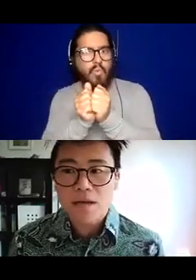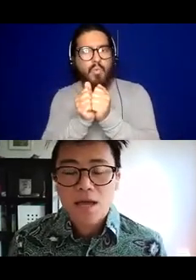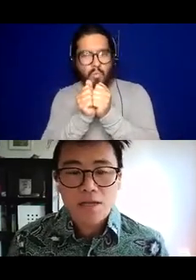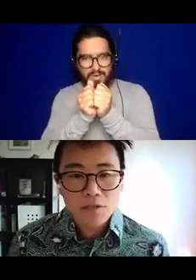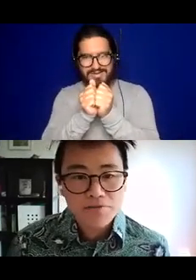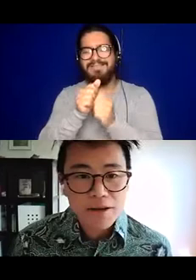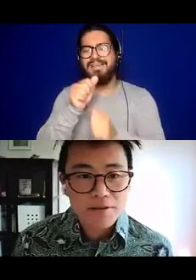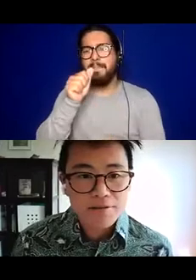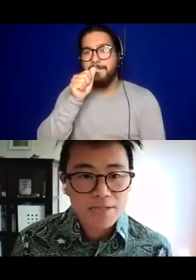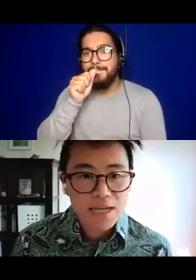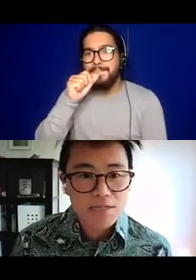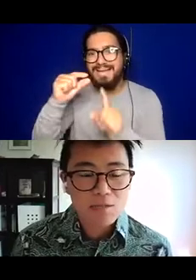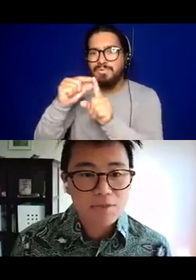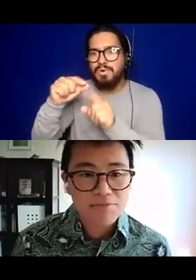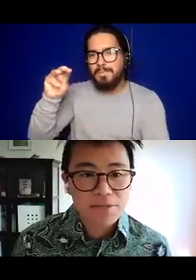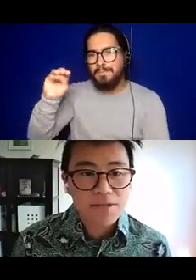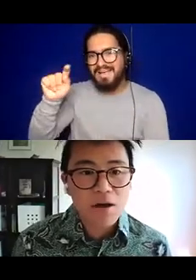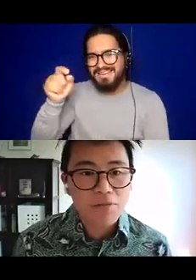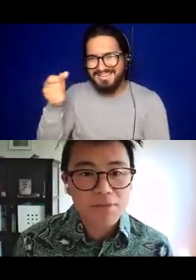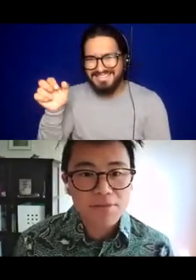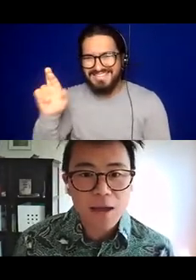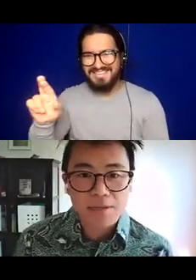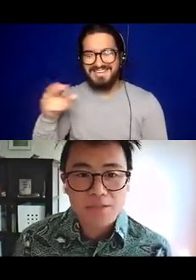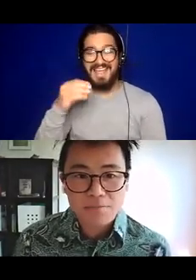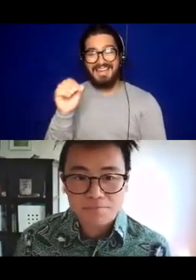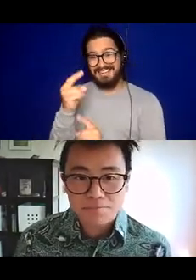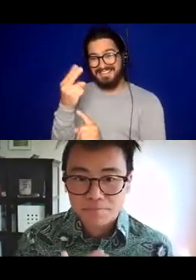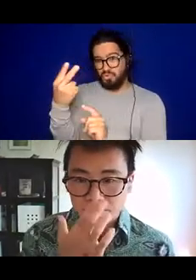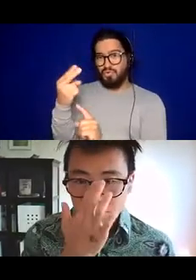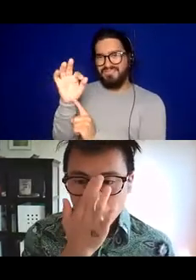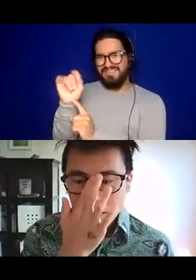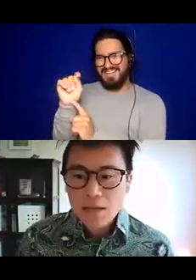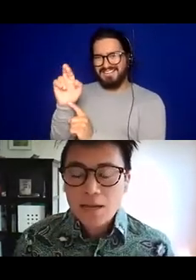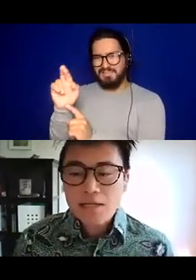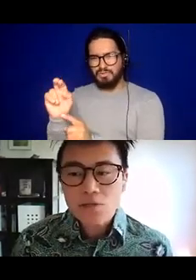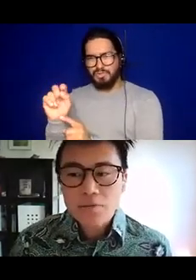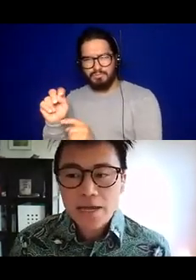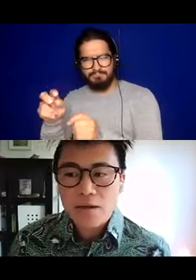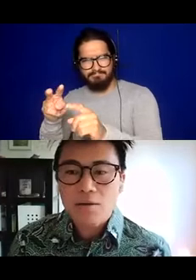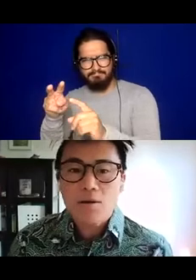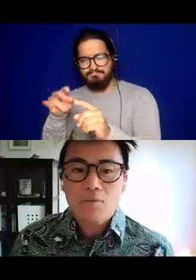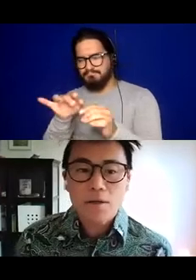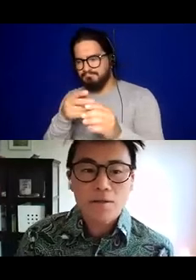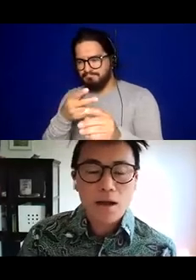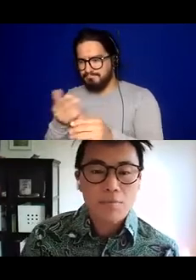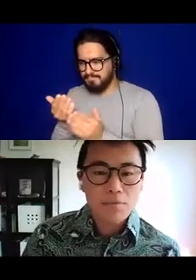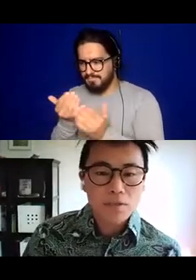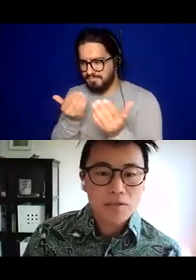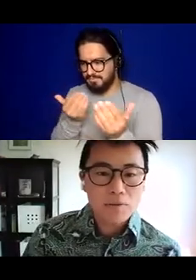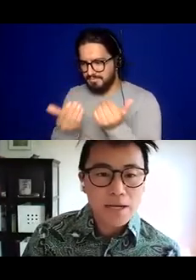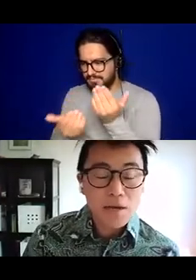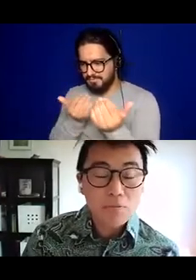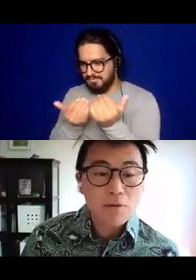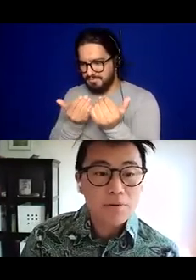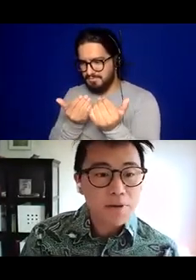Manager and 2-factor authentication specifically off the application. Next Tuesday, we'll